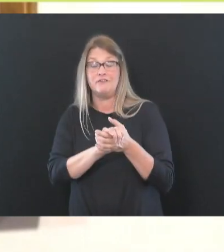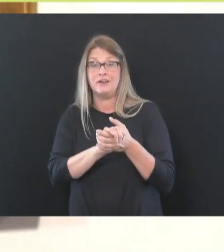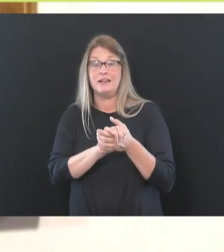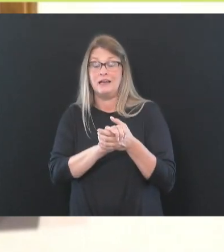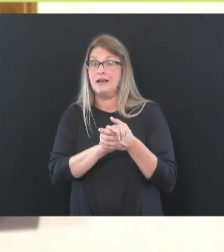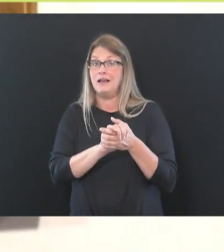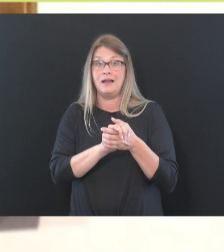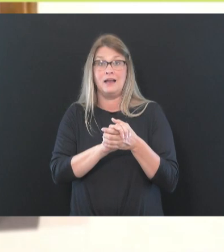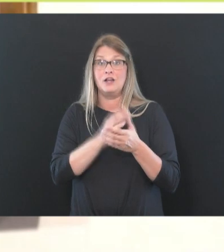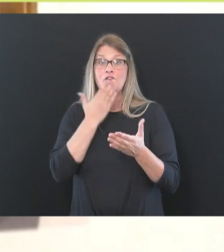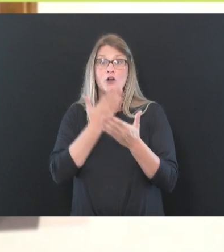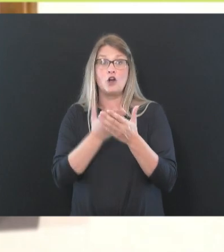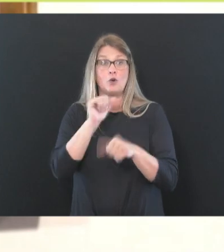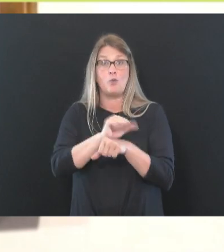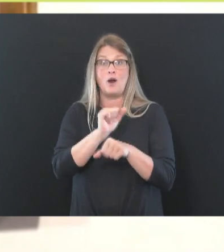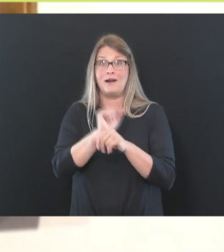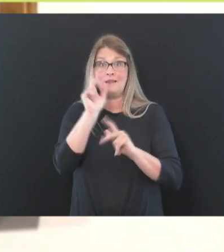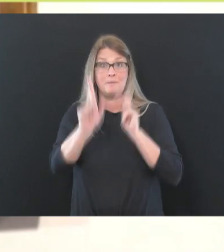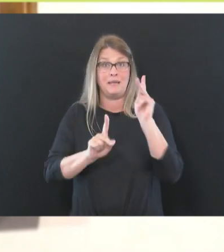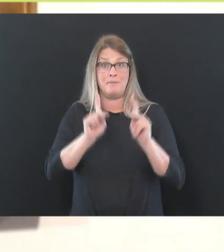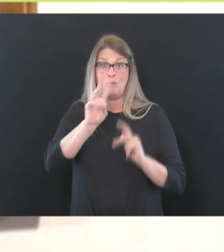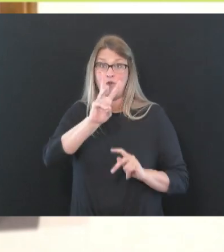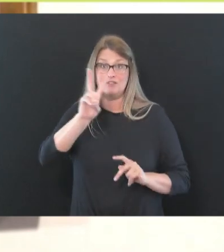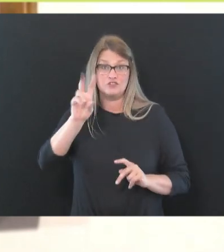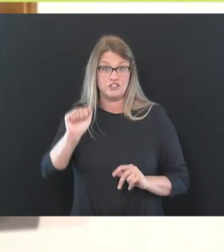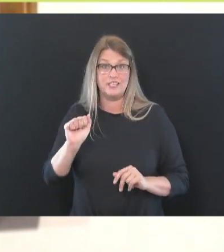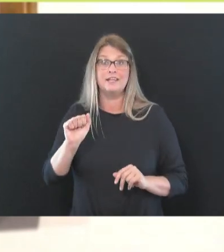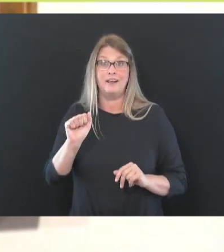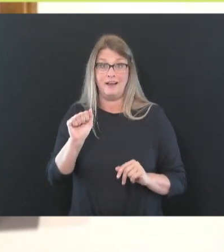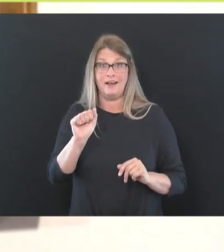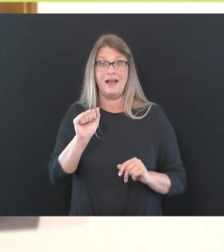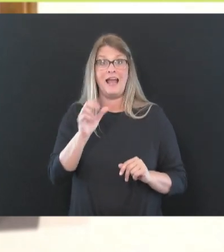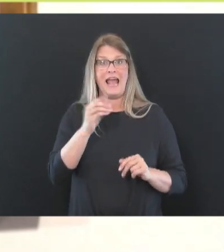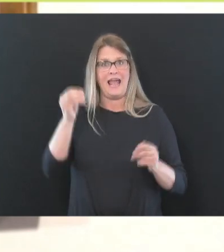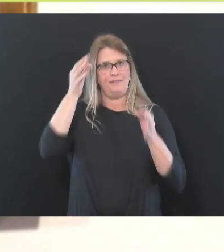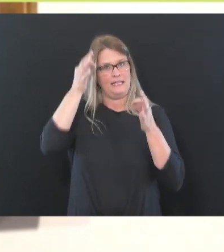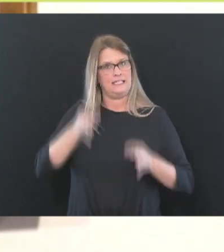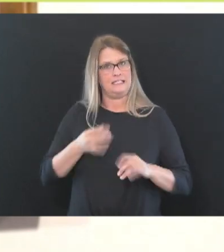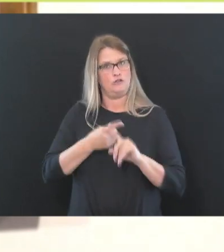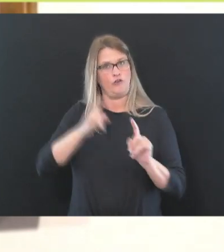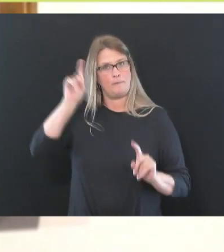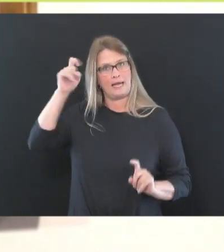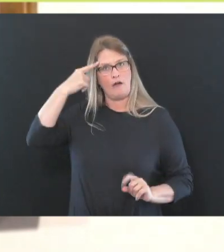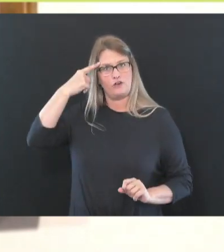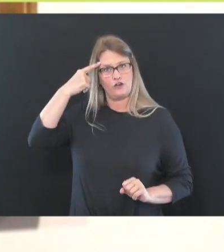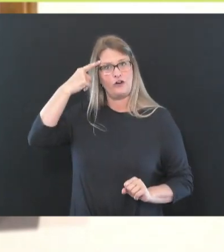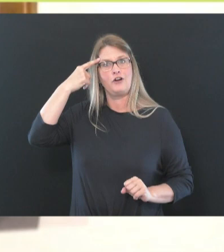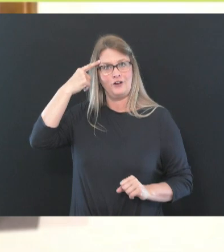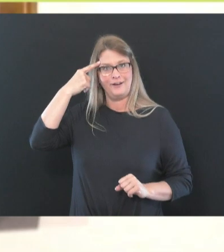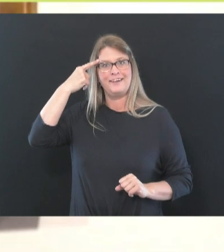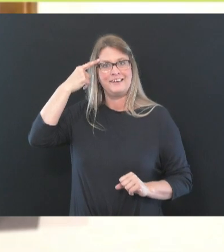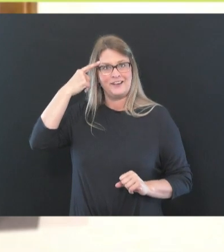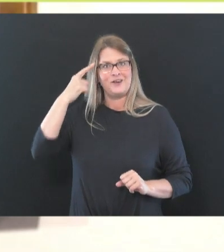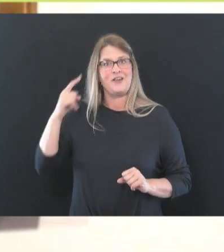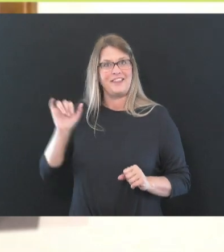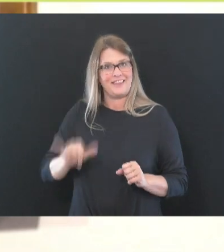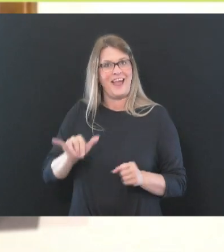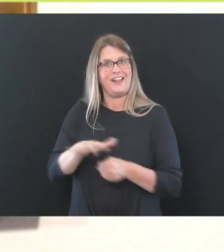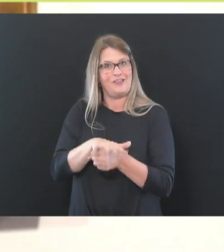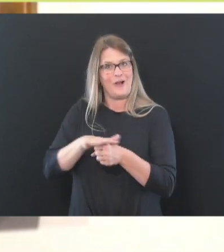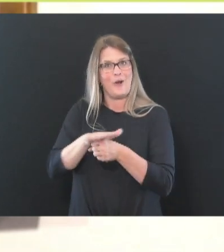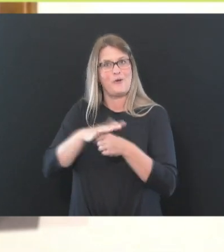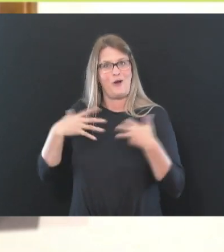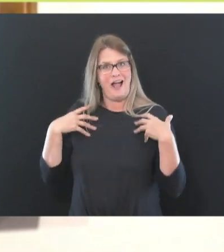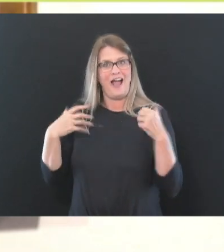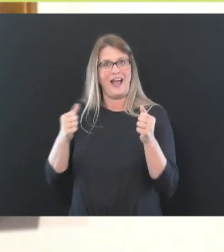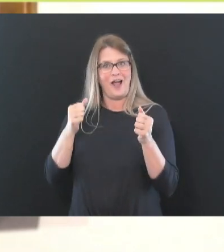of the good work of our citizens and some of the decisions that the governor's made and that local health